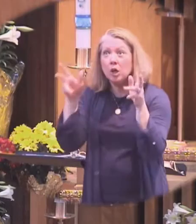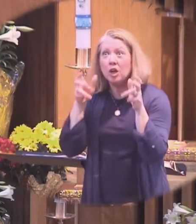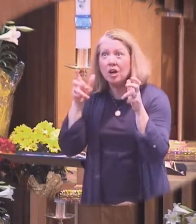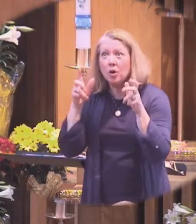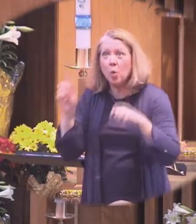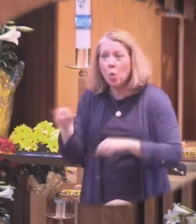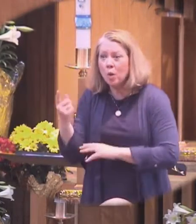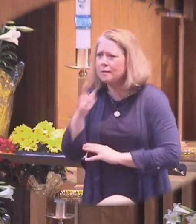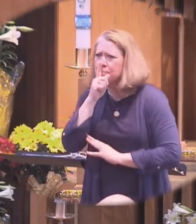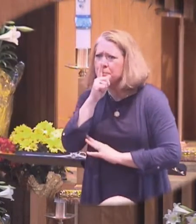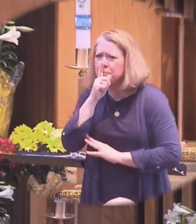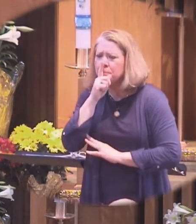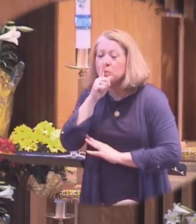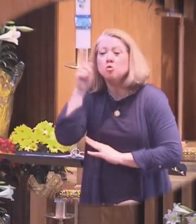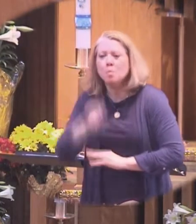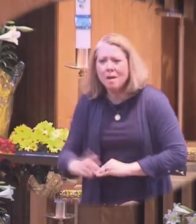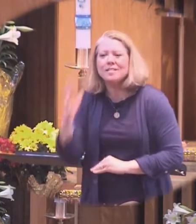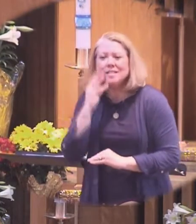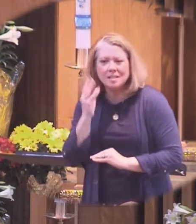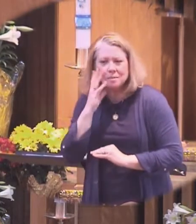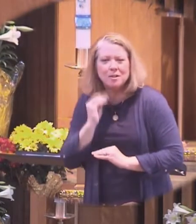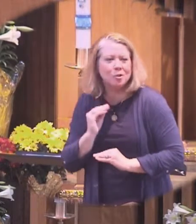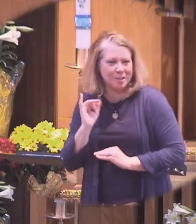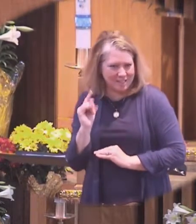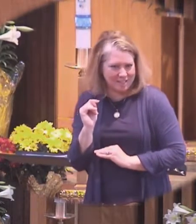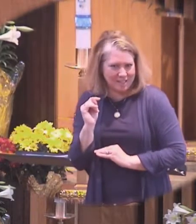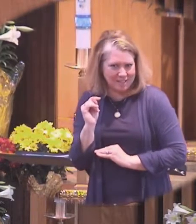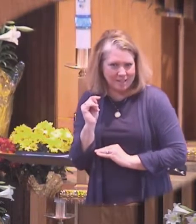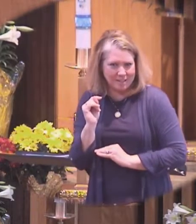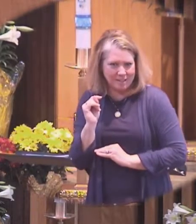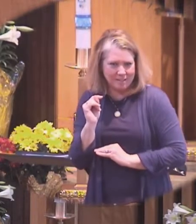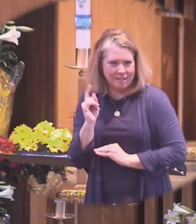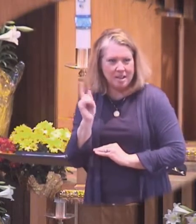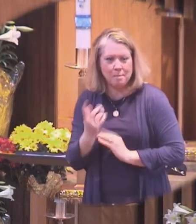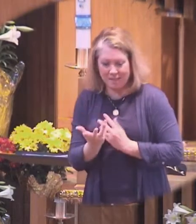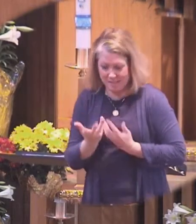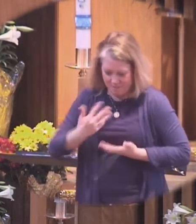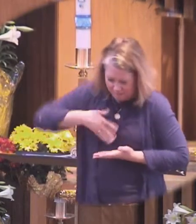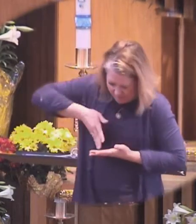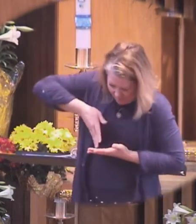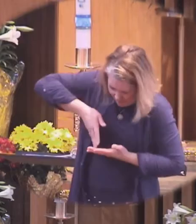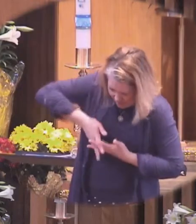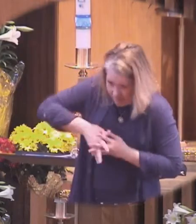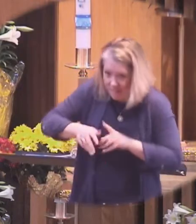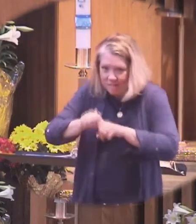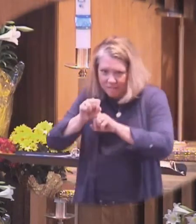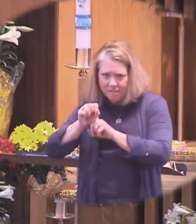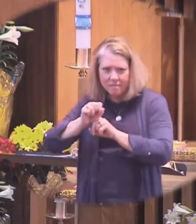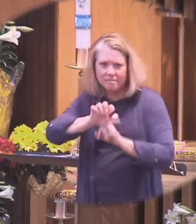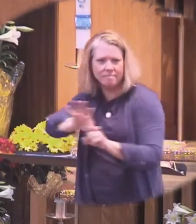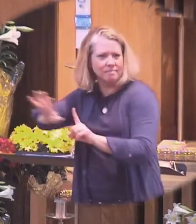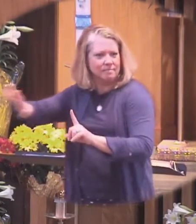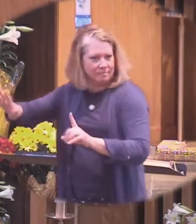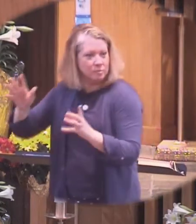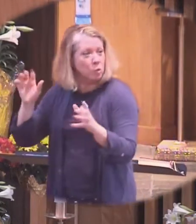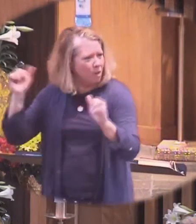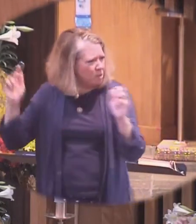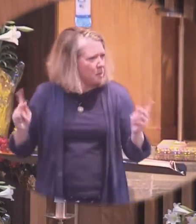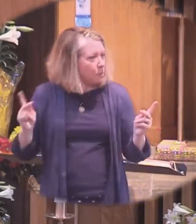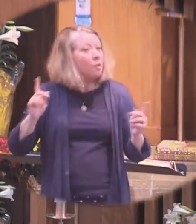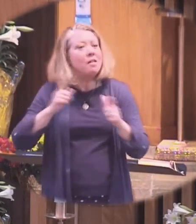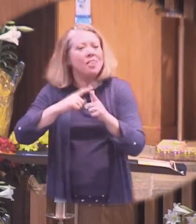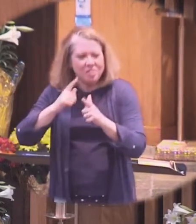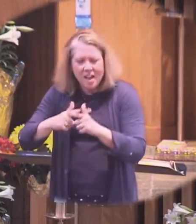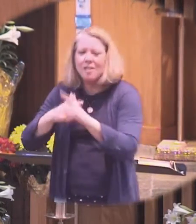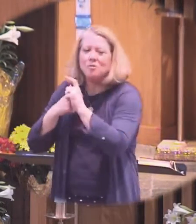experience. And it's when we do that, it's then that we always run the right course. It's then,